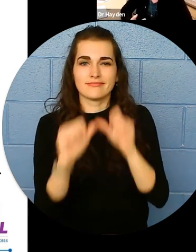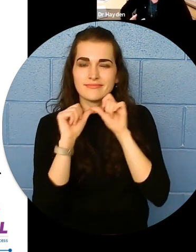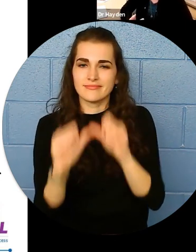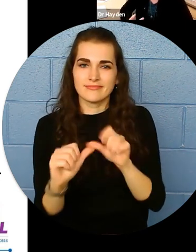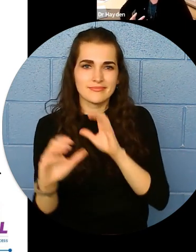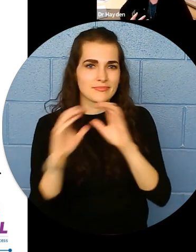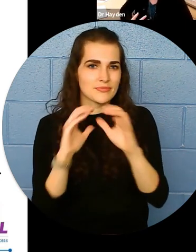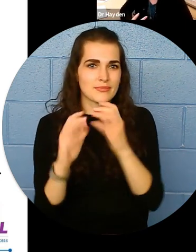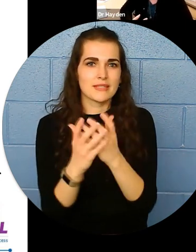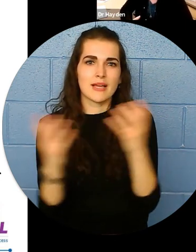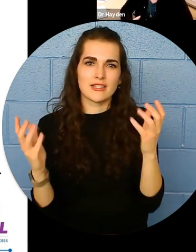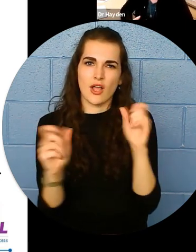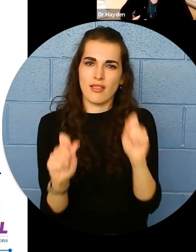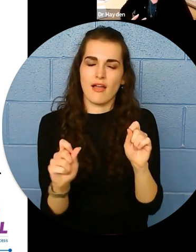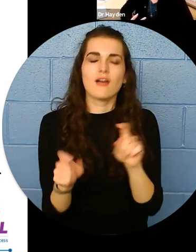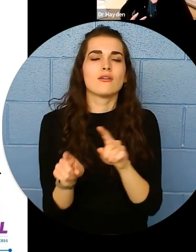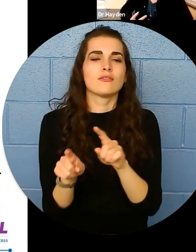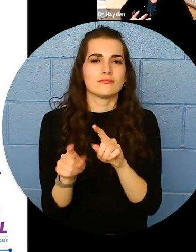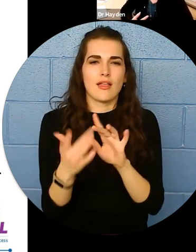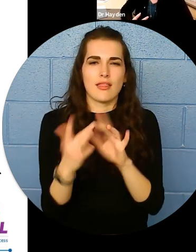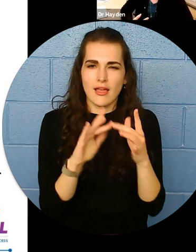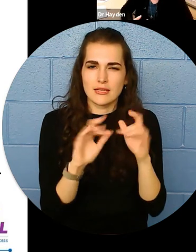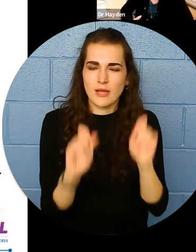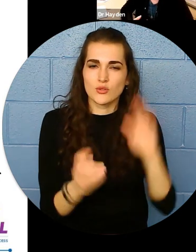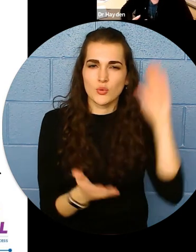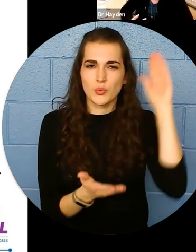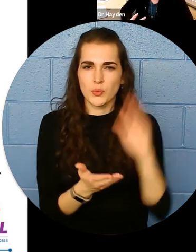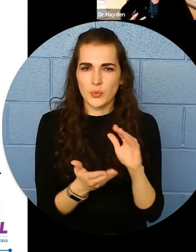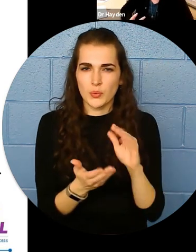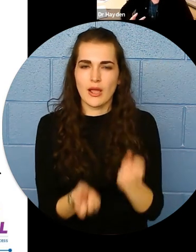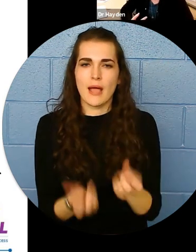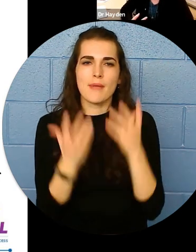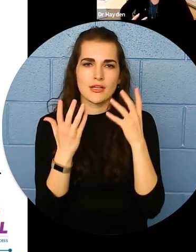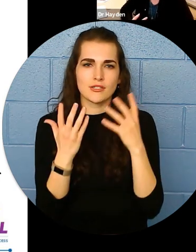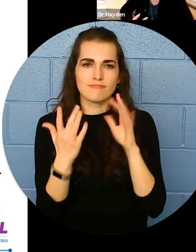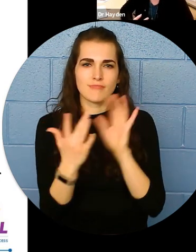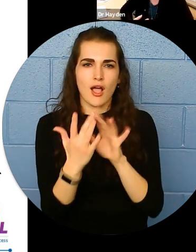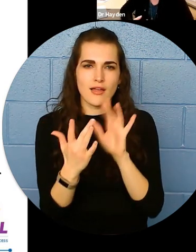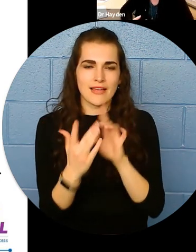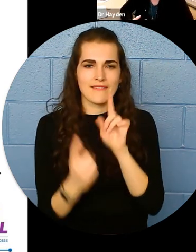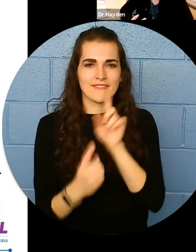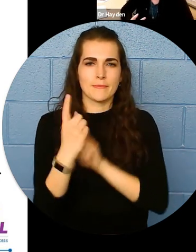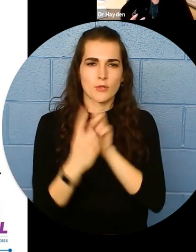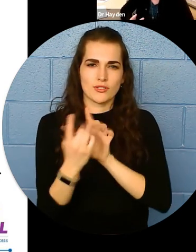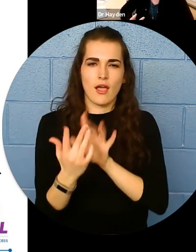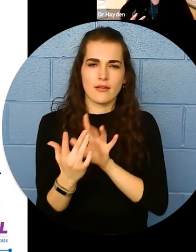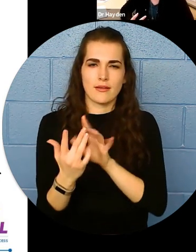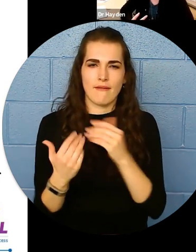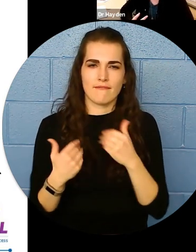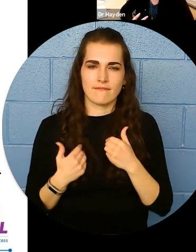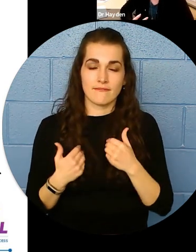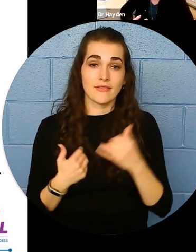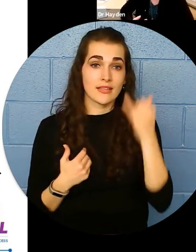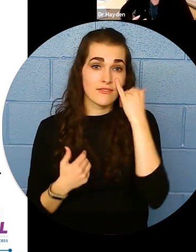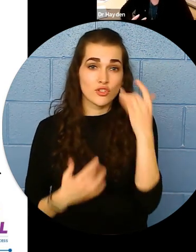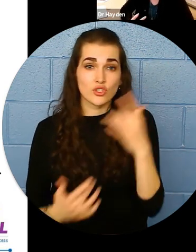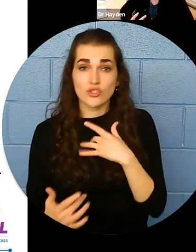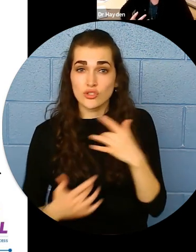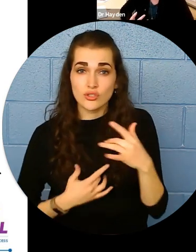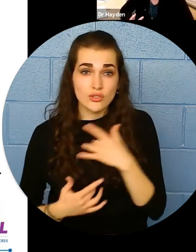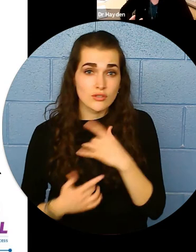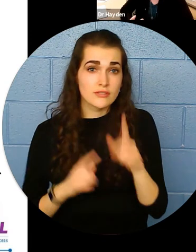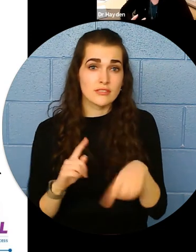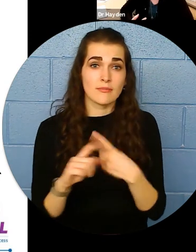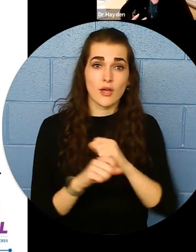those as much online as possible to reduce the amount of contact that we have. So again, if you have any concerns